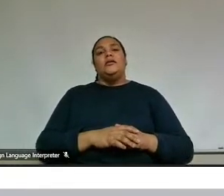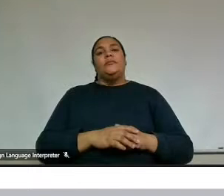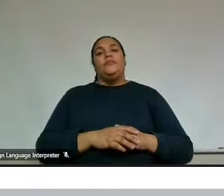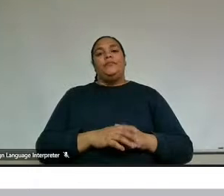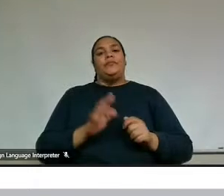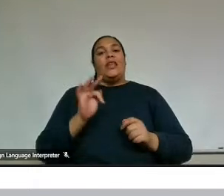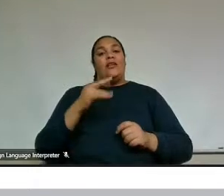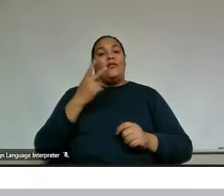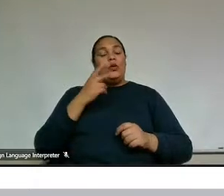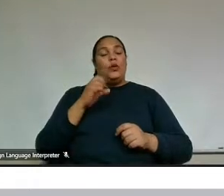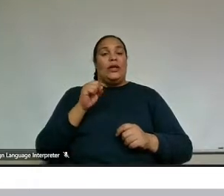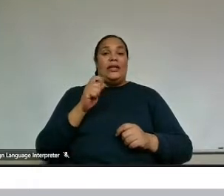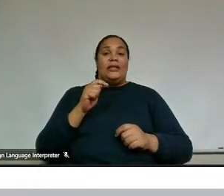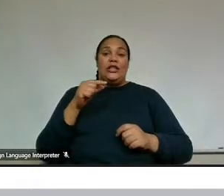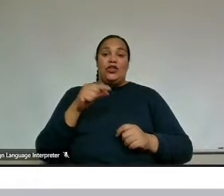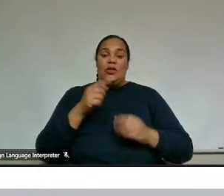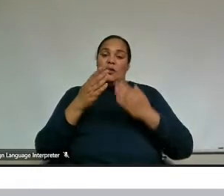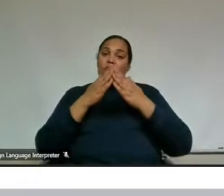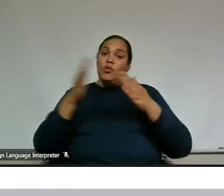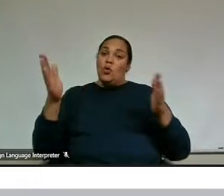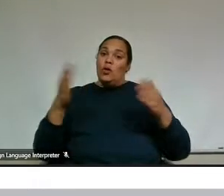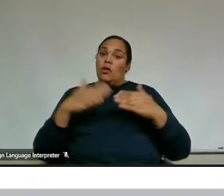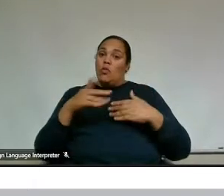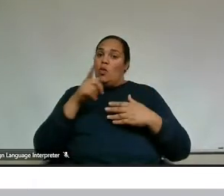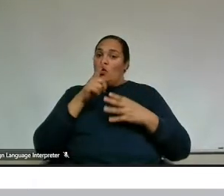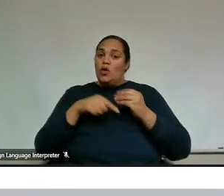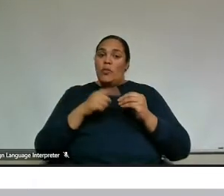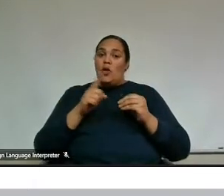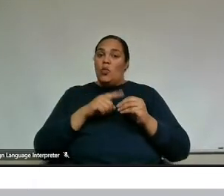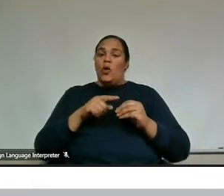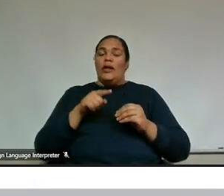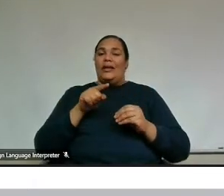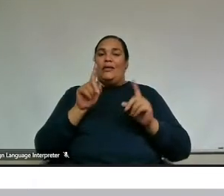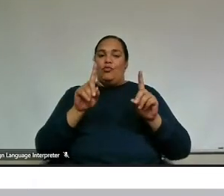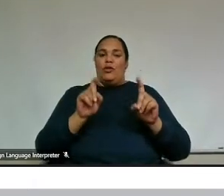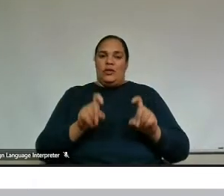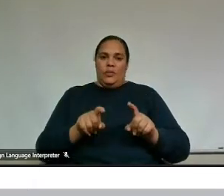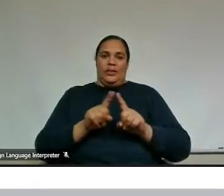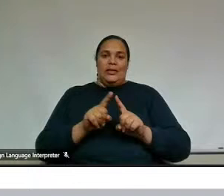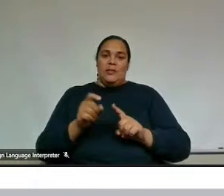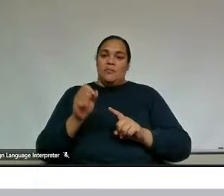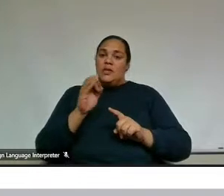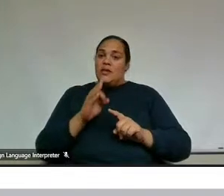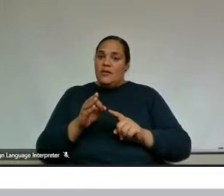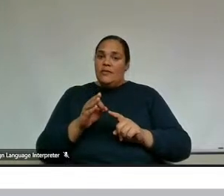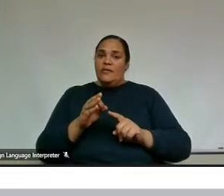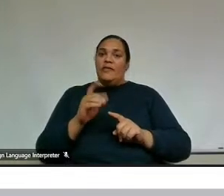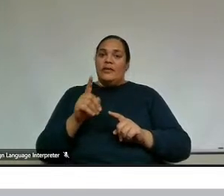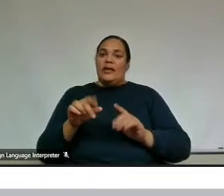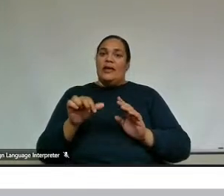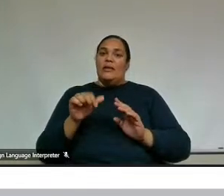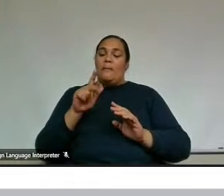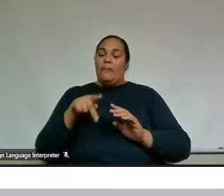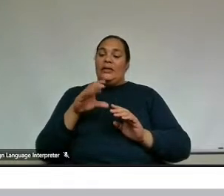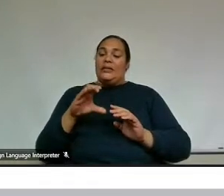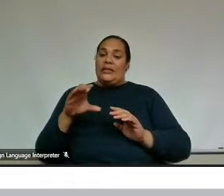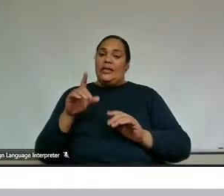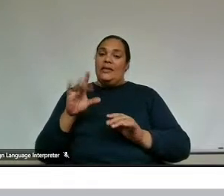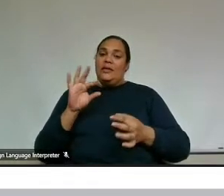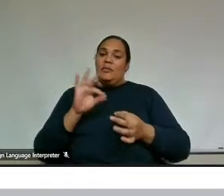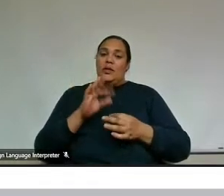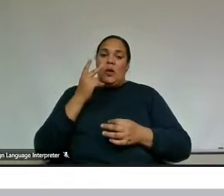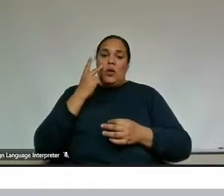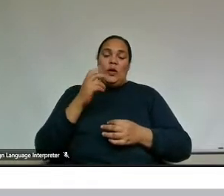And if we look at the SDGs more broadly, they talk to the ESG principles. And if the PCC is specifically looking